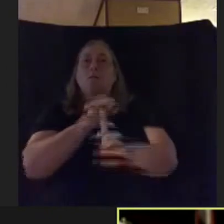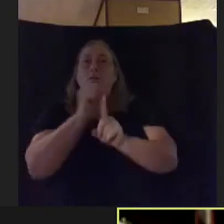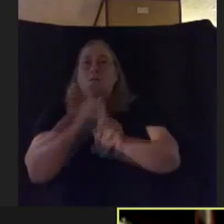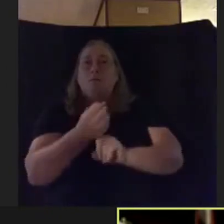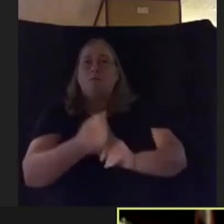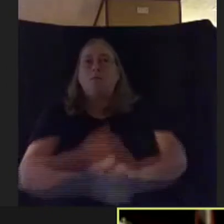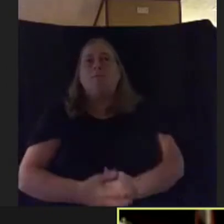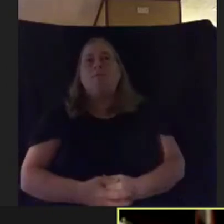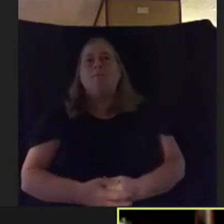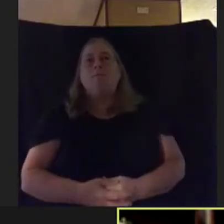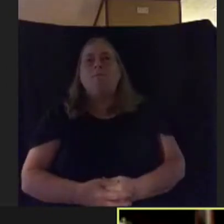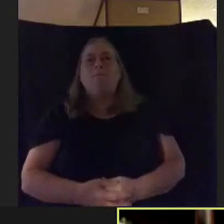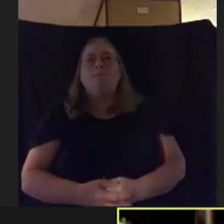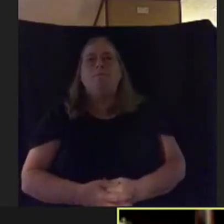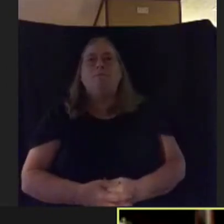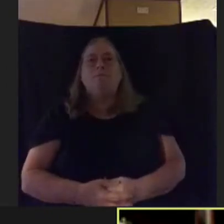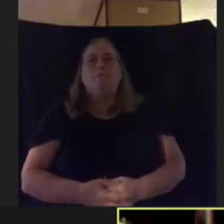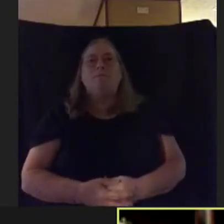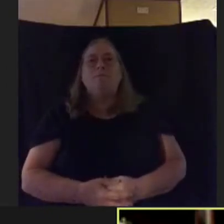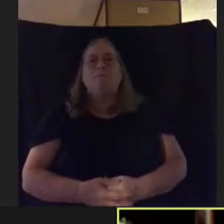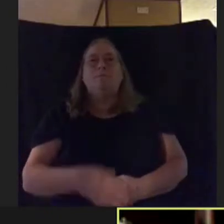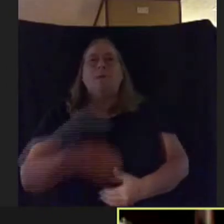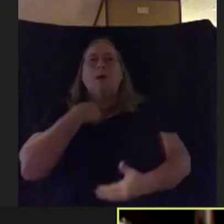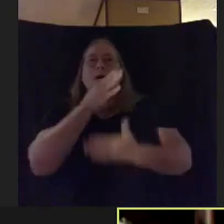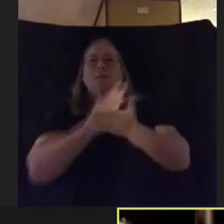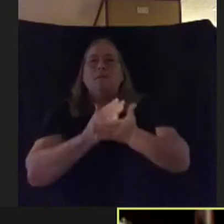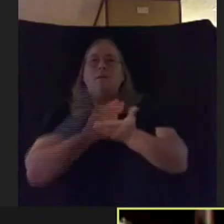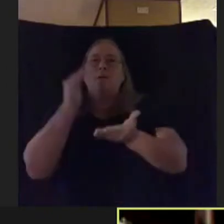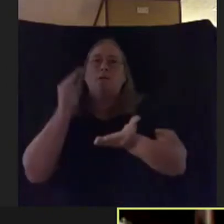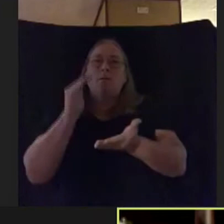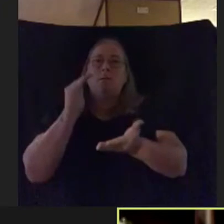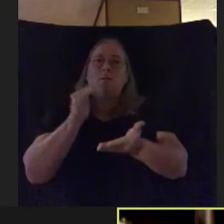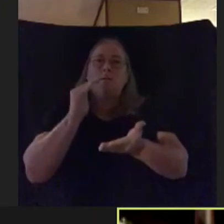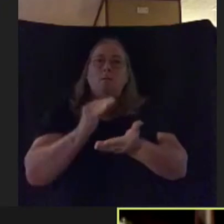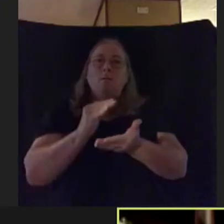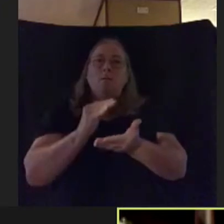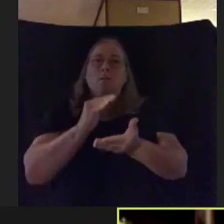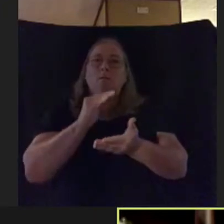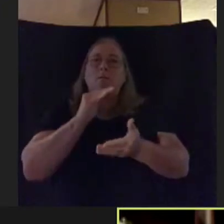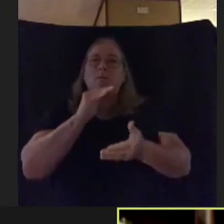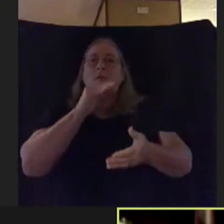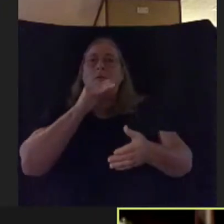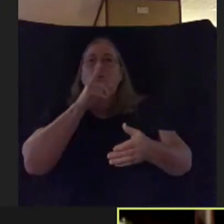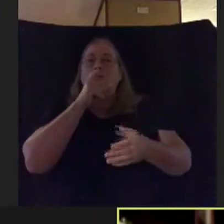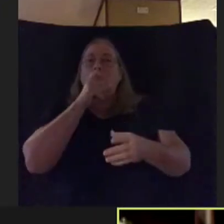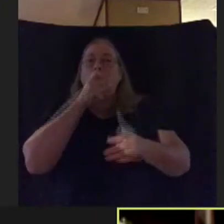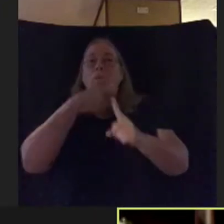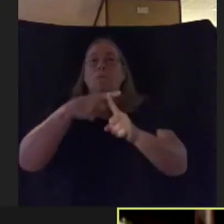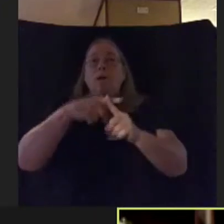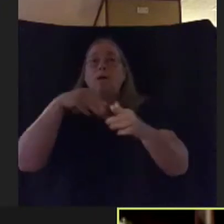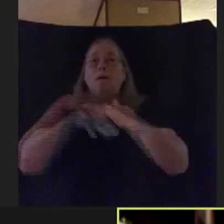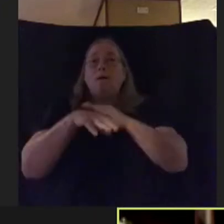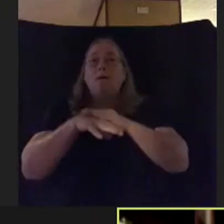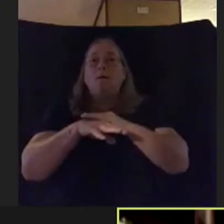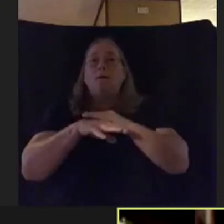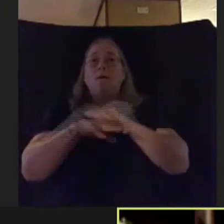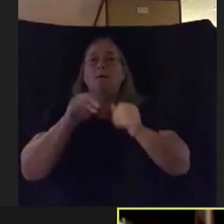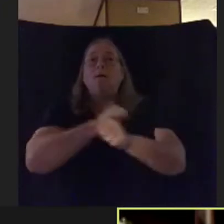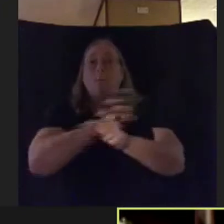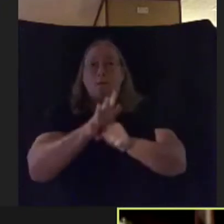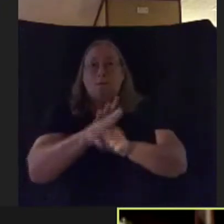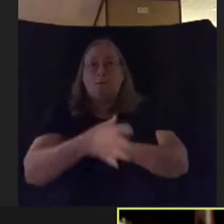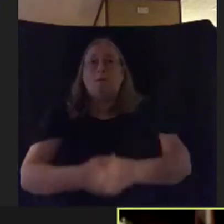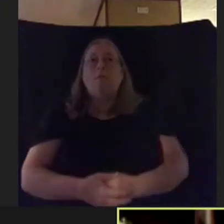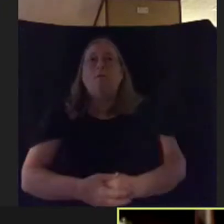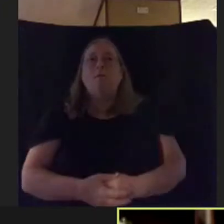had some decreases in the number of confirmed admissions due to COVID, and that's dropped down to